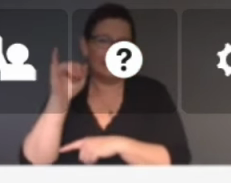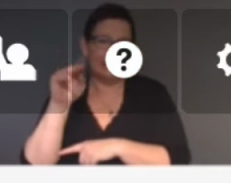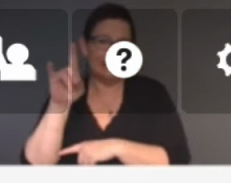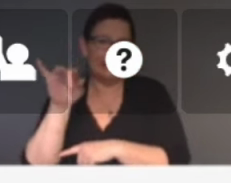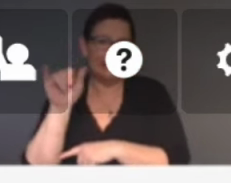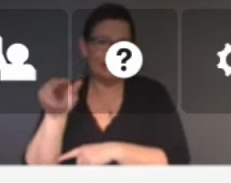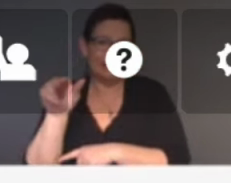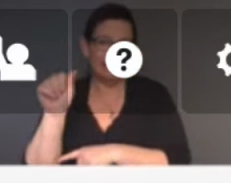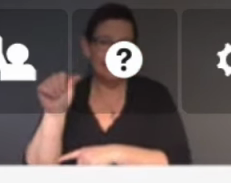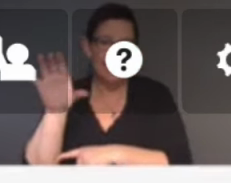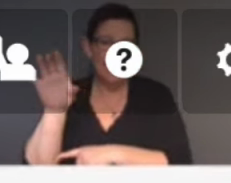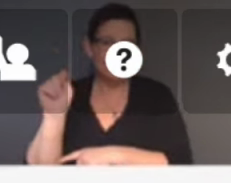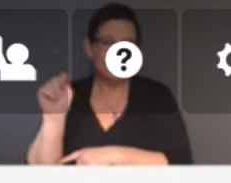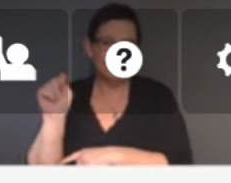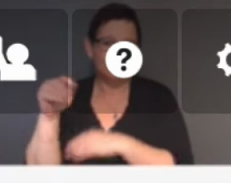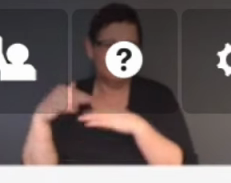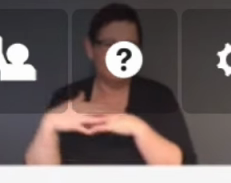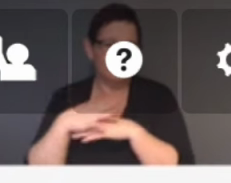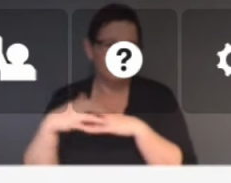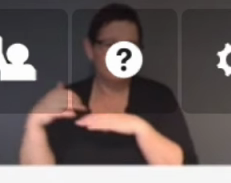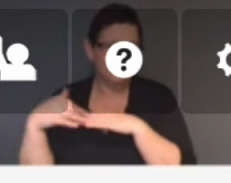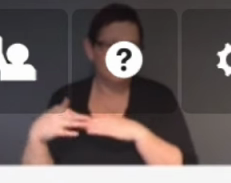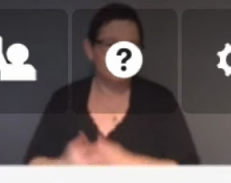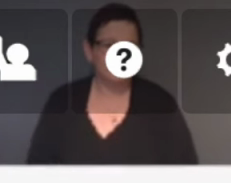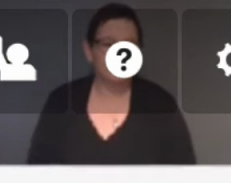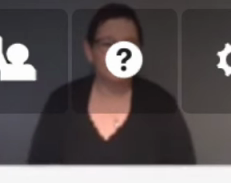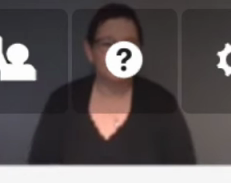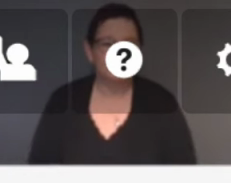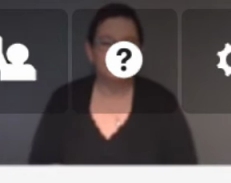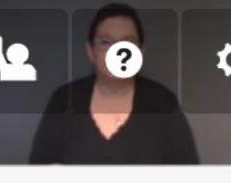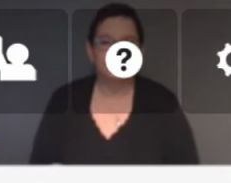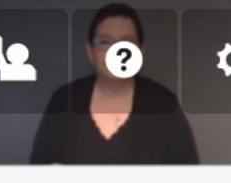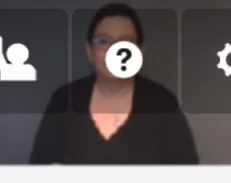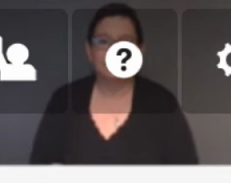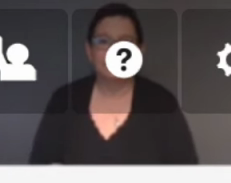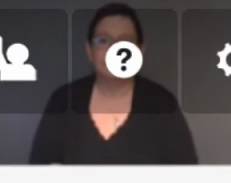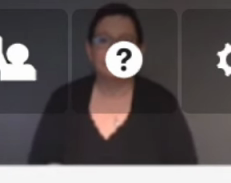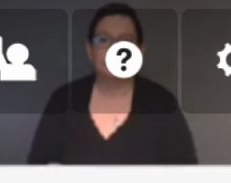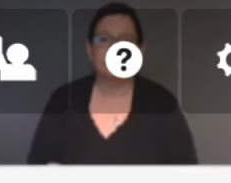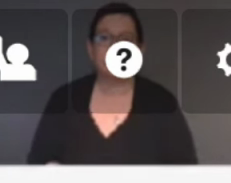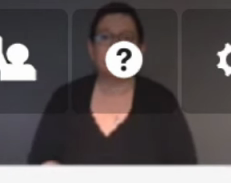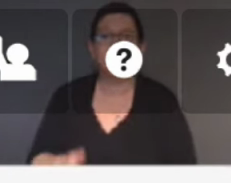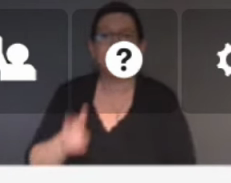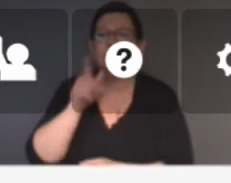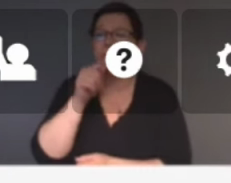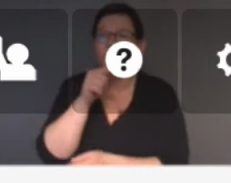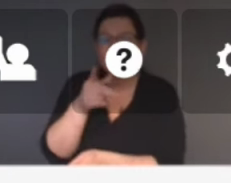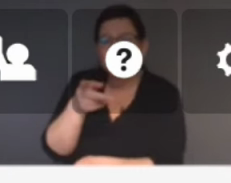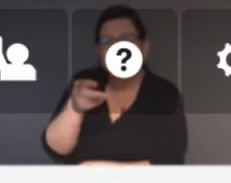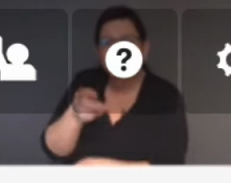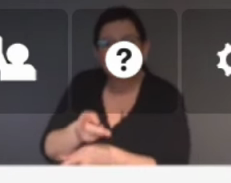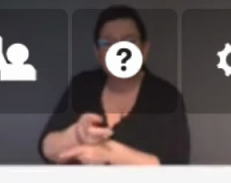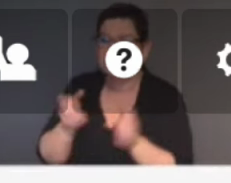A primary caregiver can be the child's parent, grandparent, or other family member.